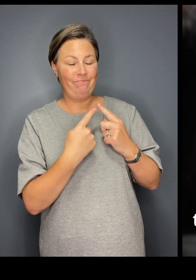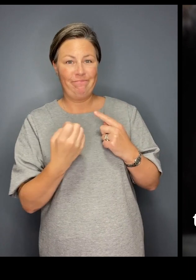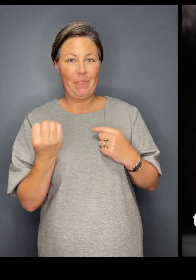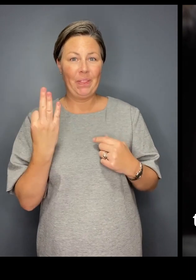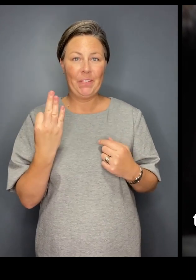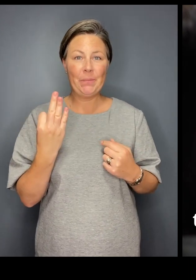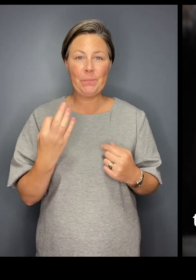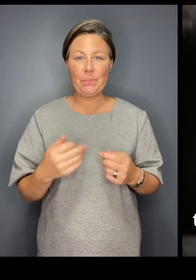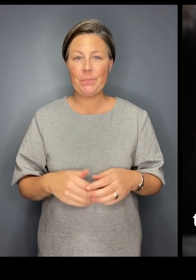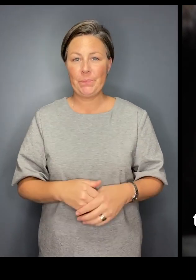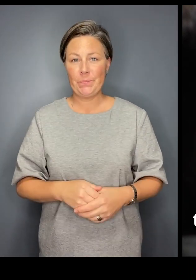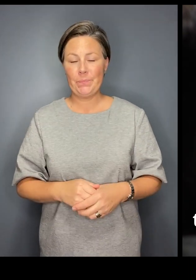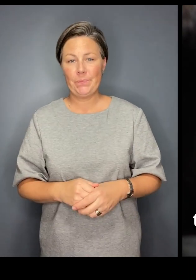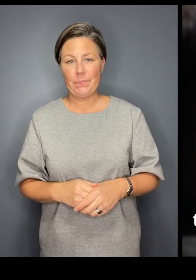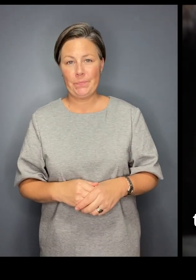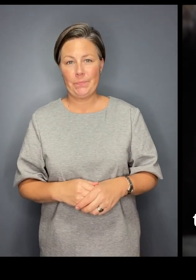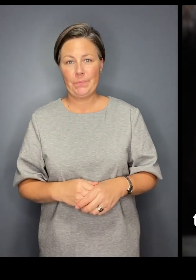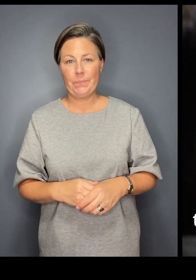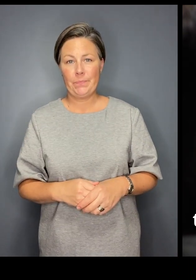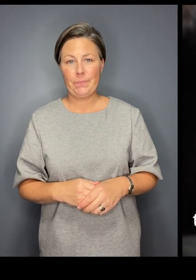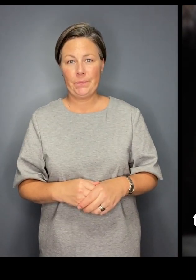to the nearest